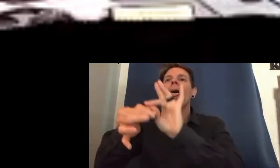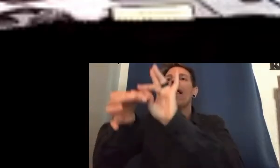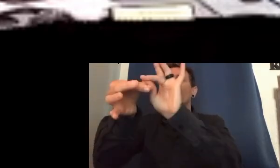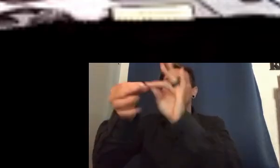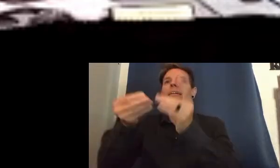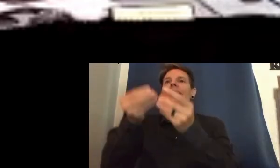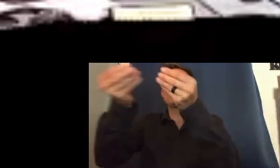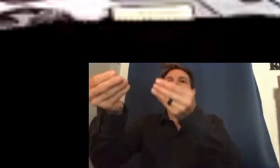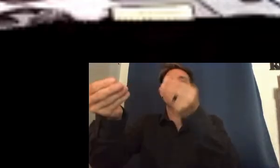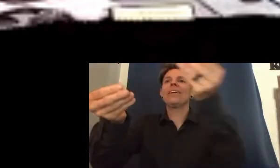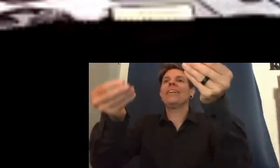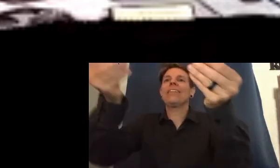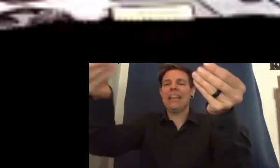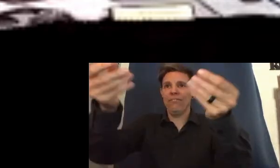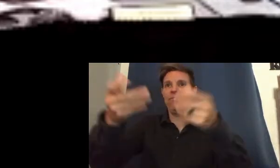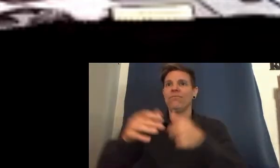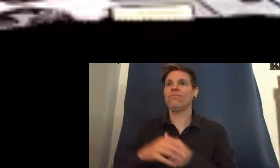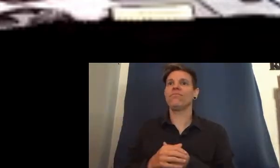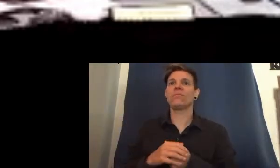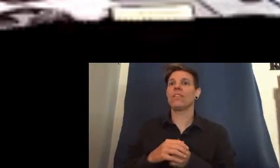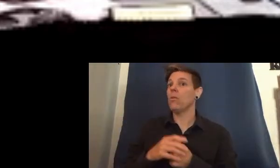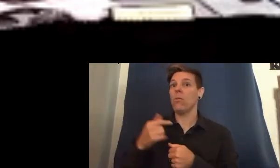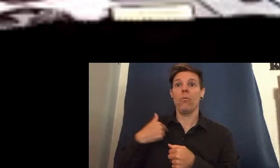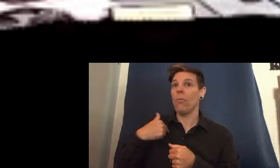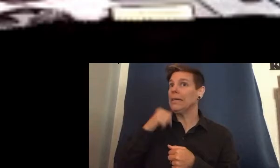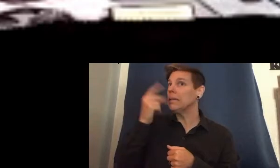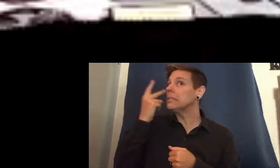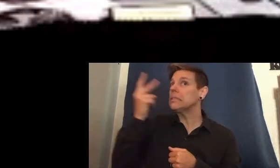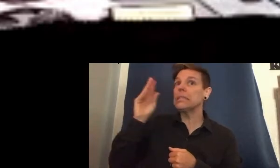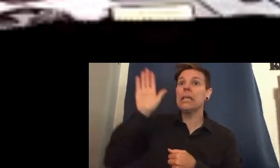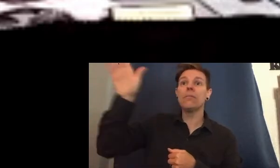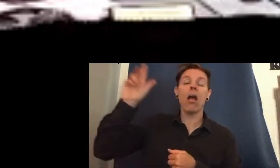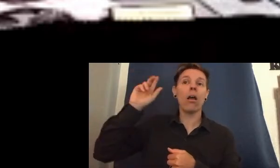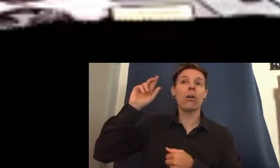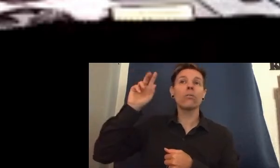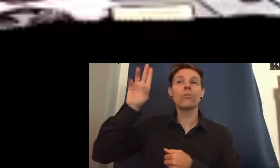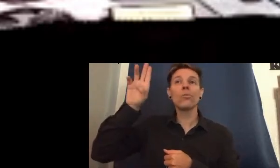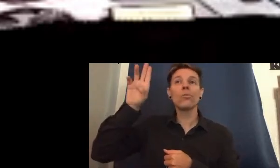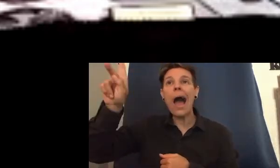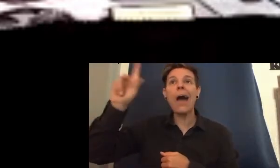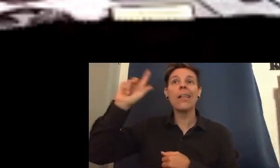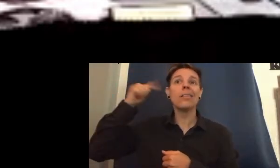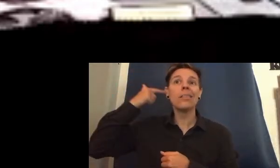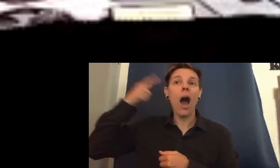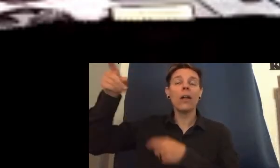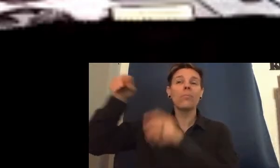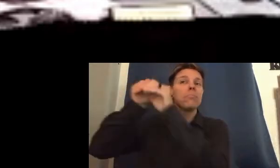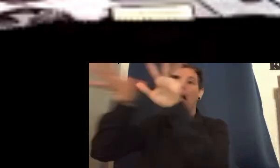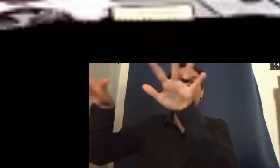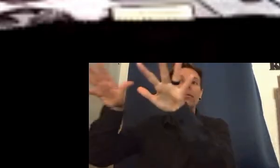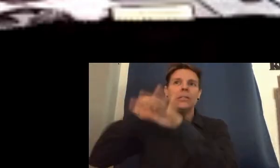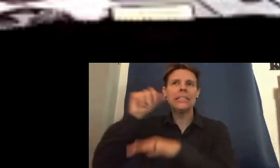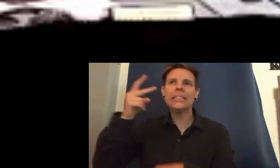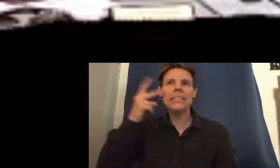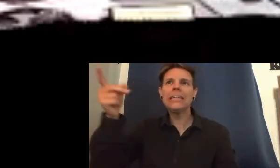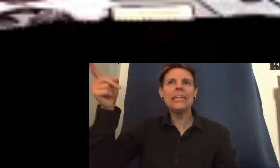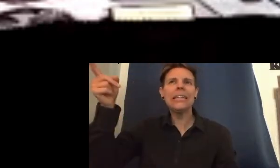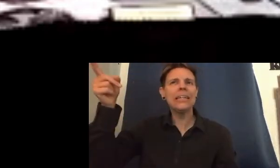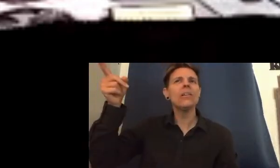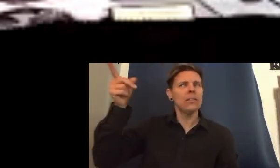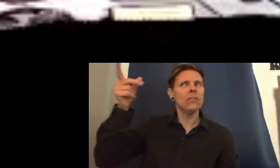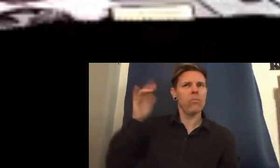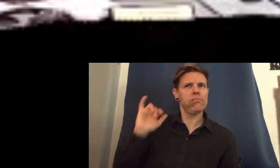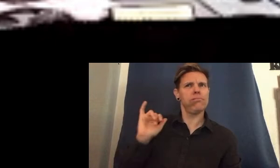didn't see that kind of viral load once you were vaccinated. So again, that is why we